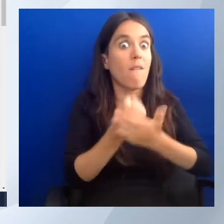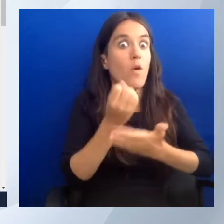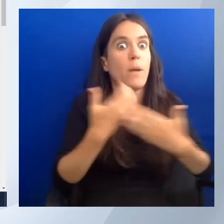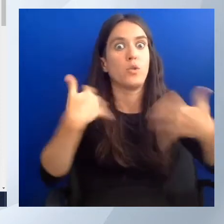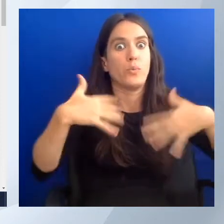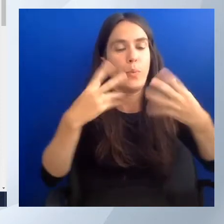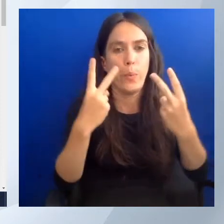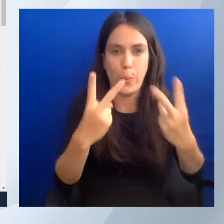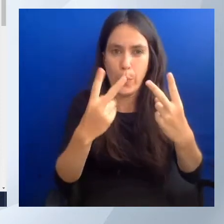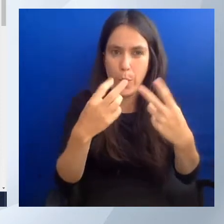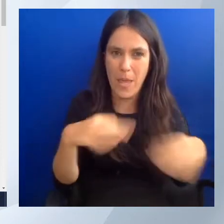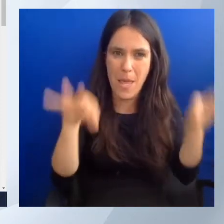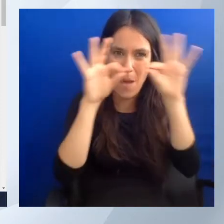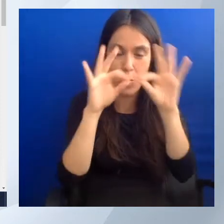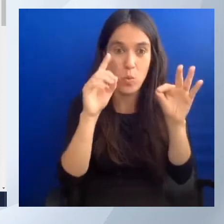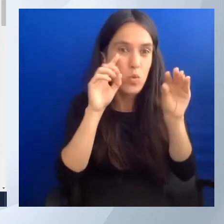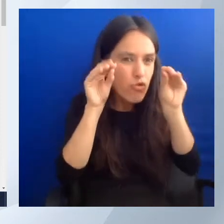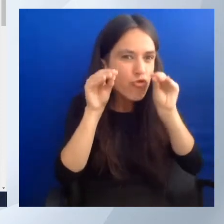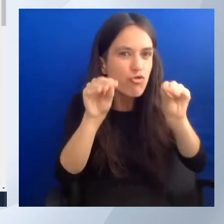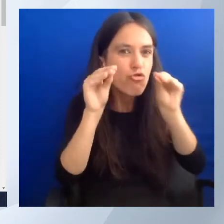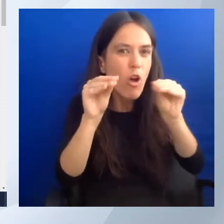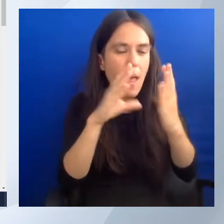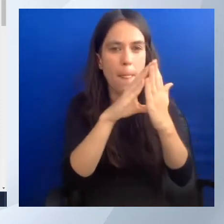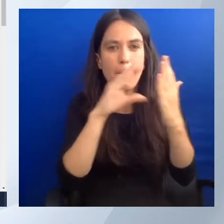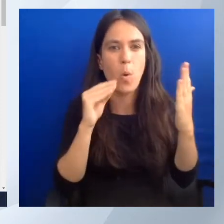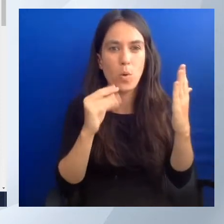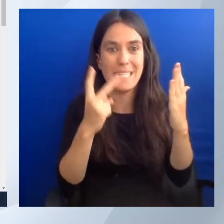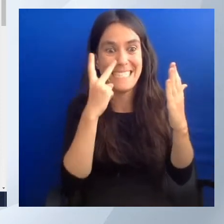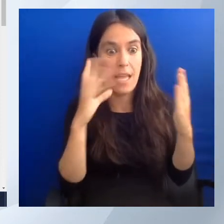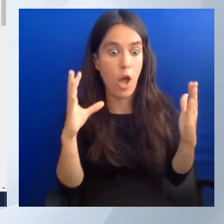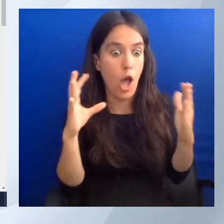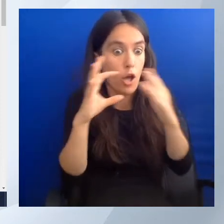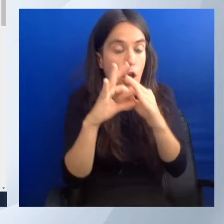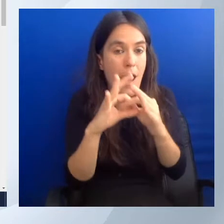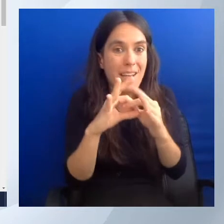model because that will connect certain payment behavior to the